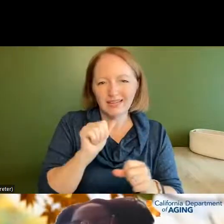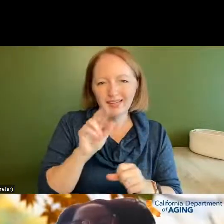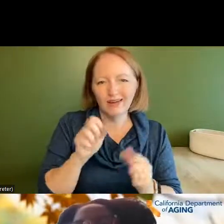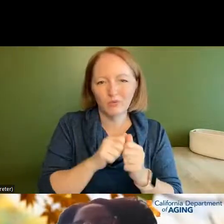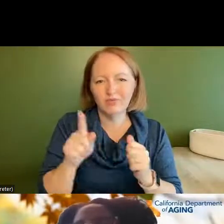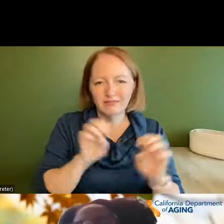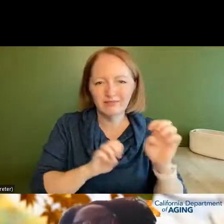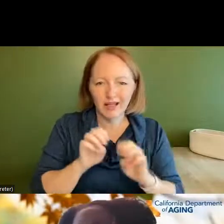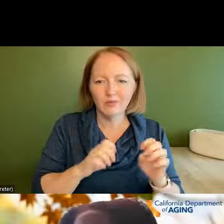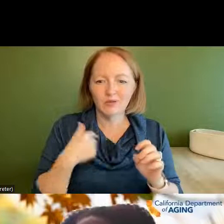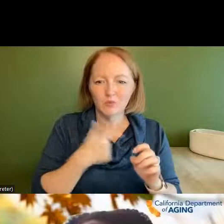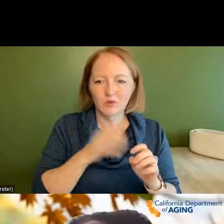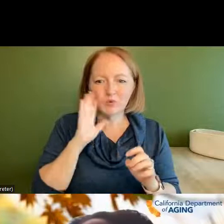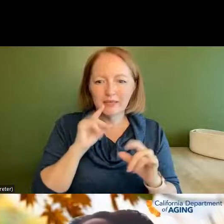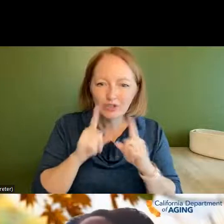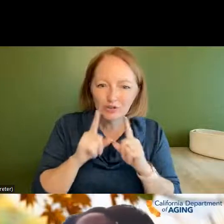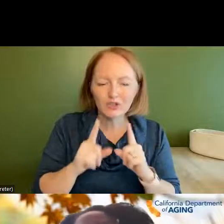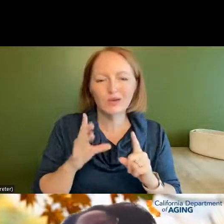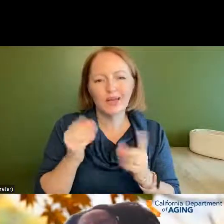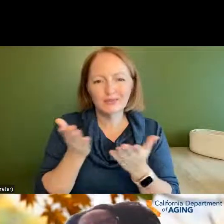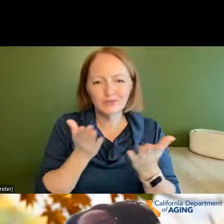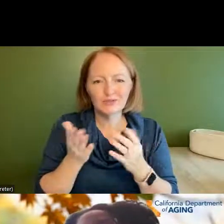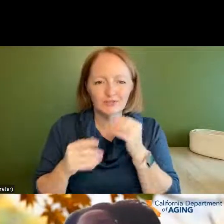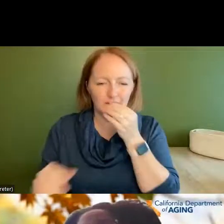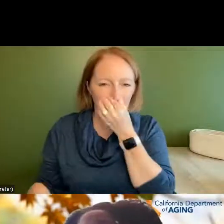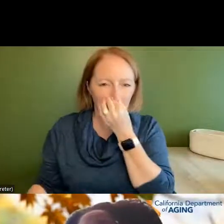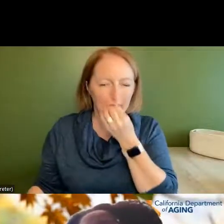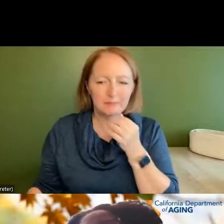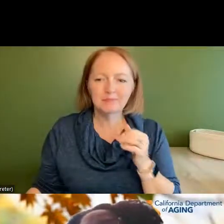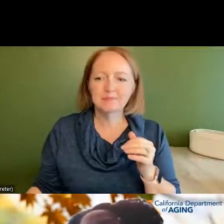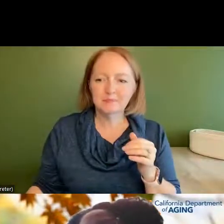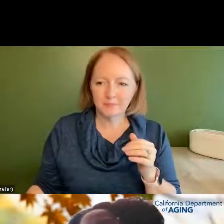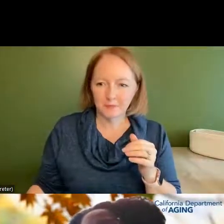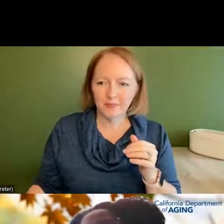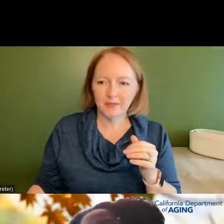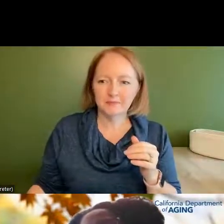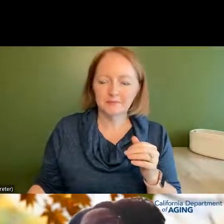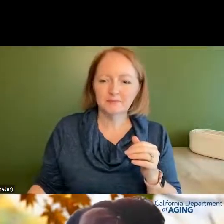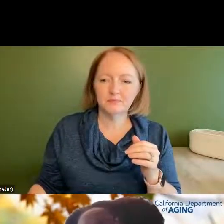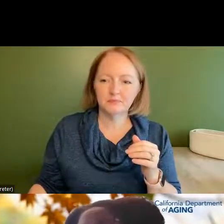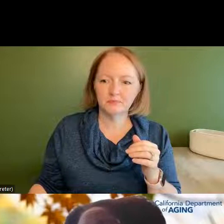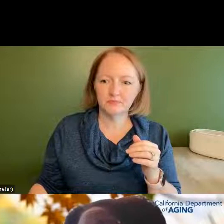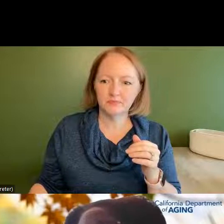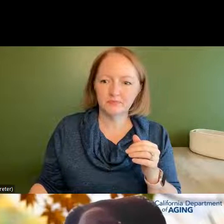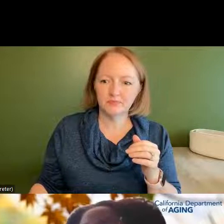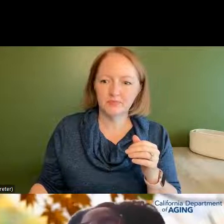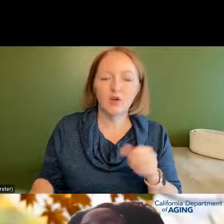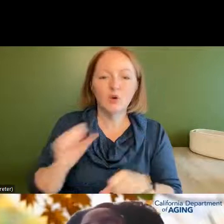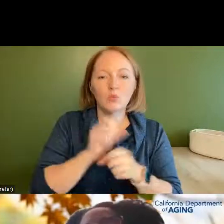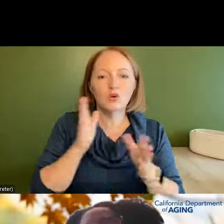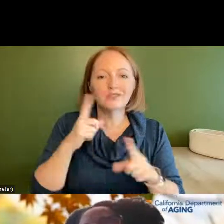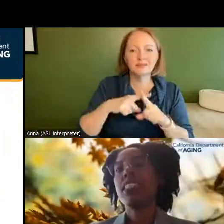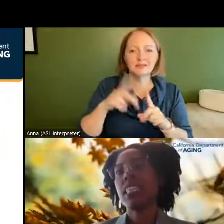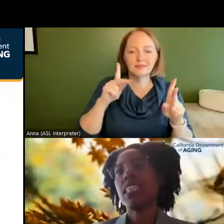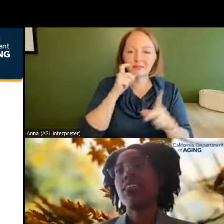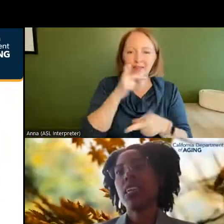evaluation, we're going to be interviewing and surveying not only workers, but also the people that they care for,